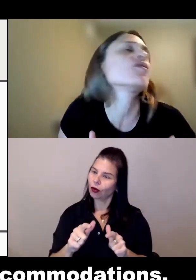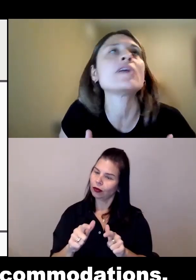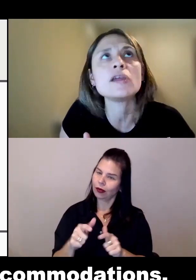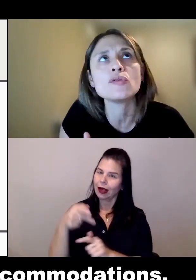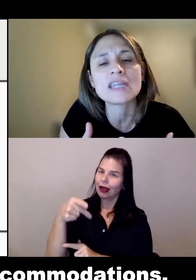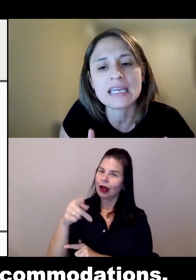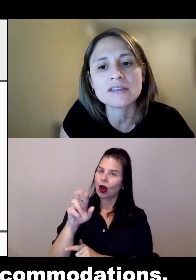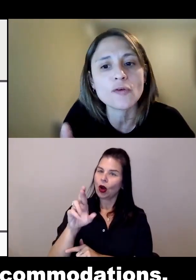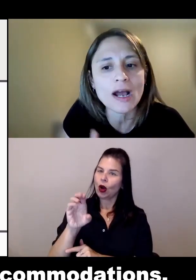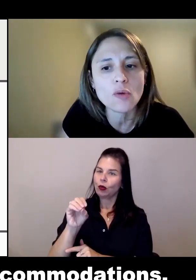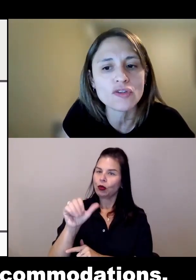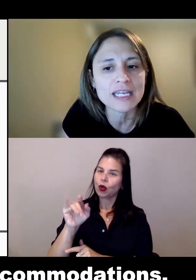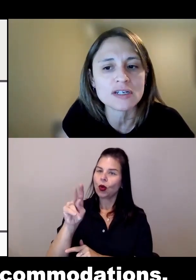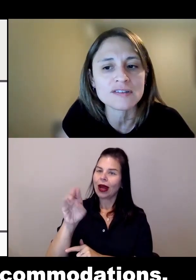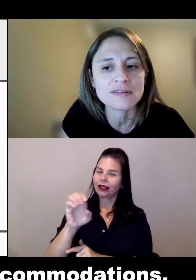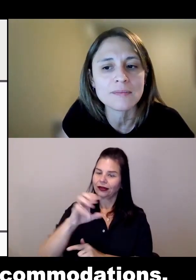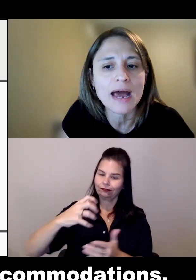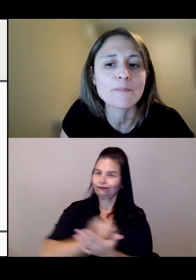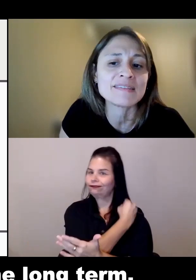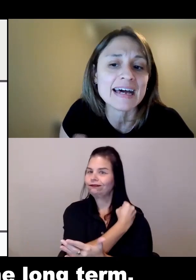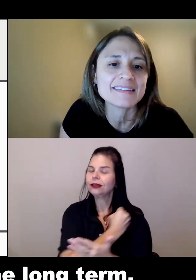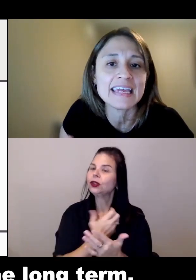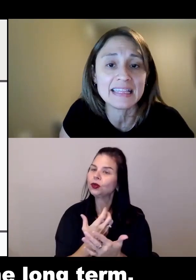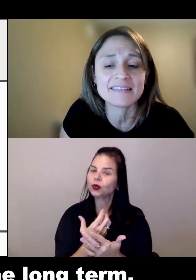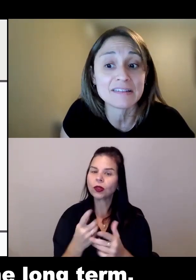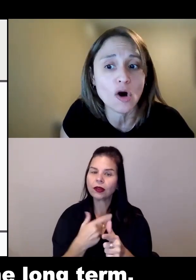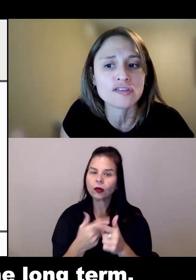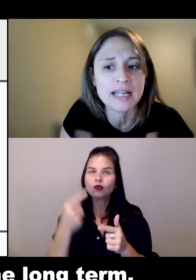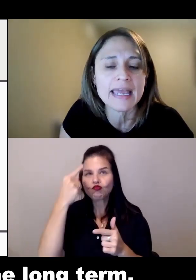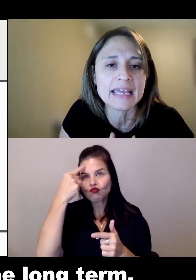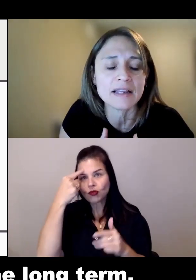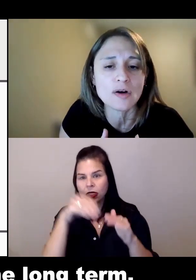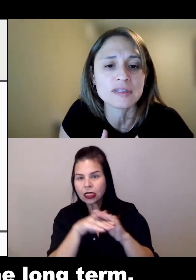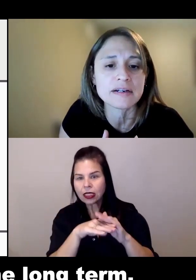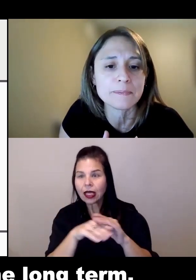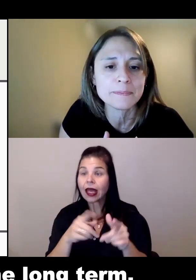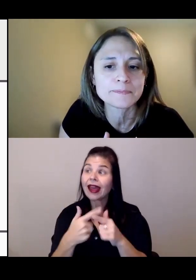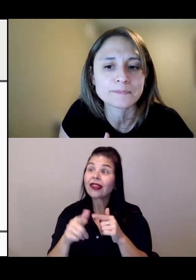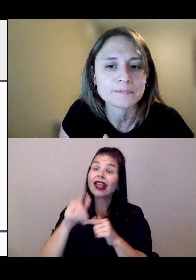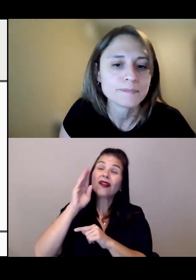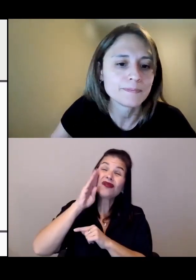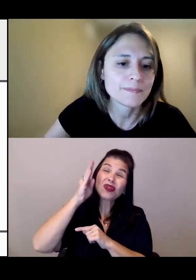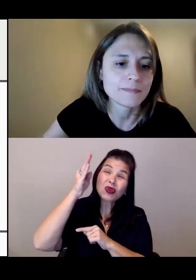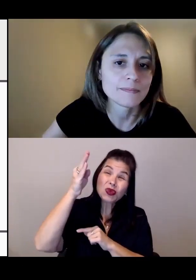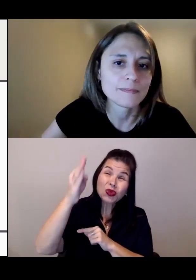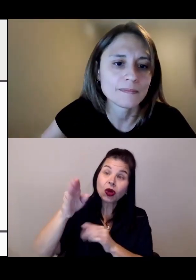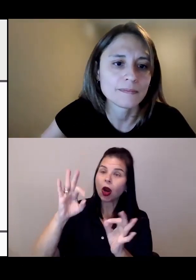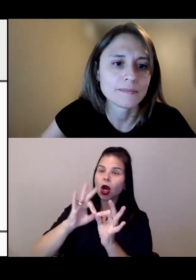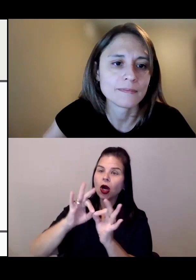we also reduce the needs for accommodations. Besides, it is less costly in the long term.